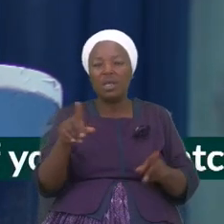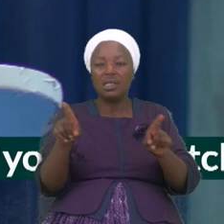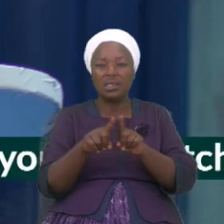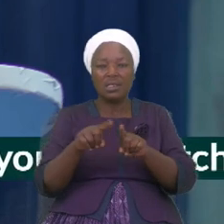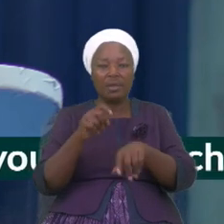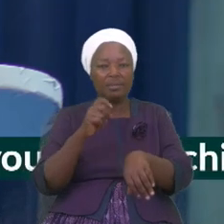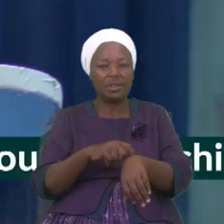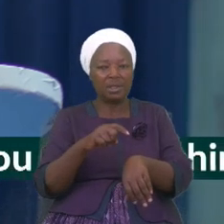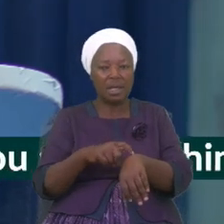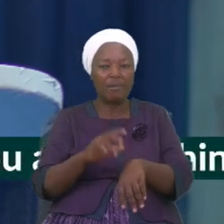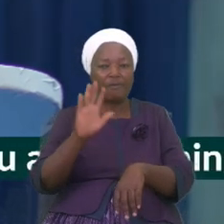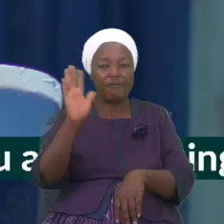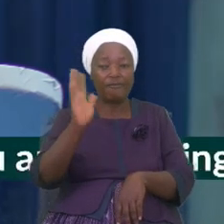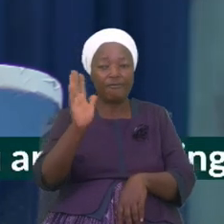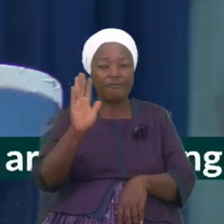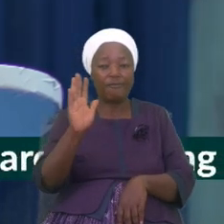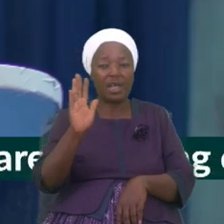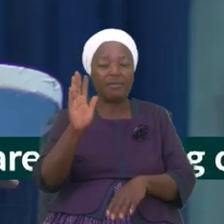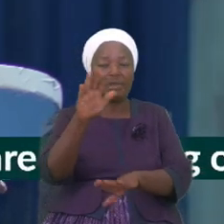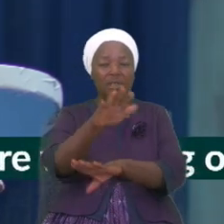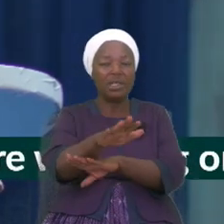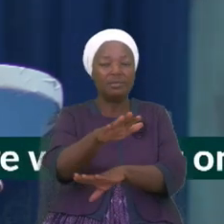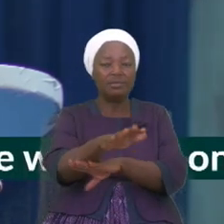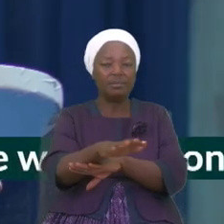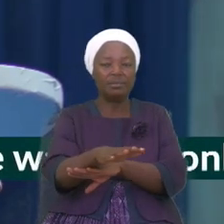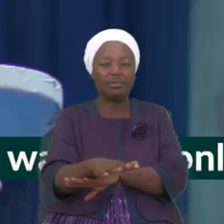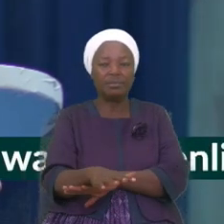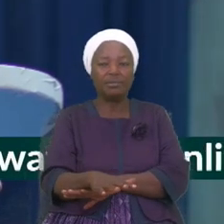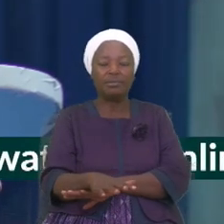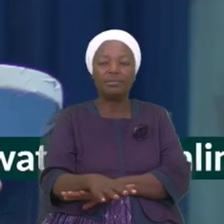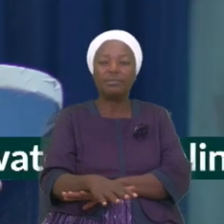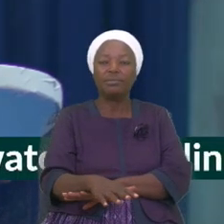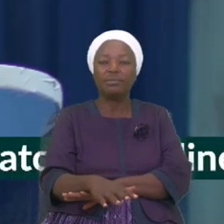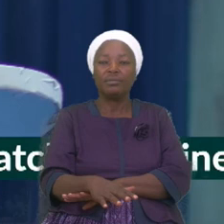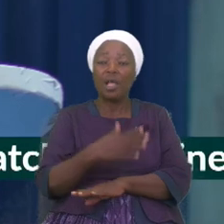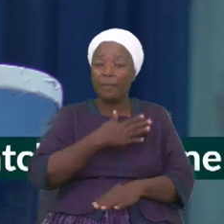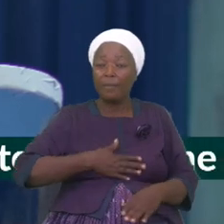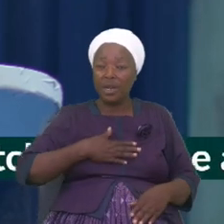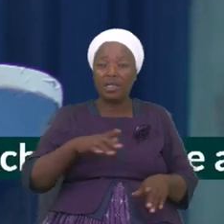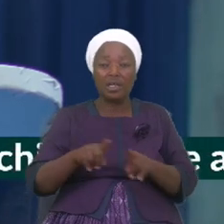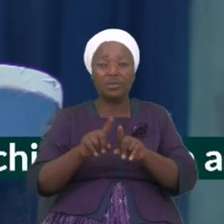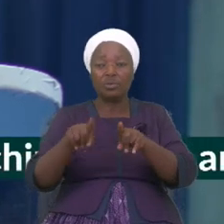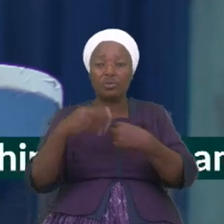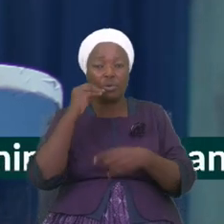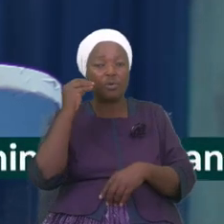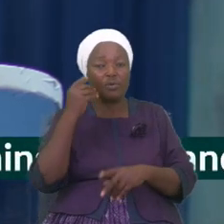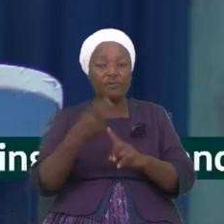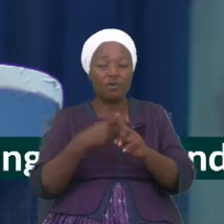5 p.m. in the evening. Please, as you go home, for what you will see